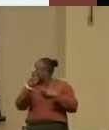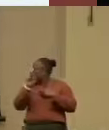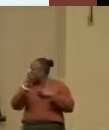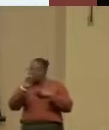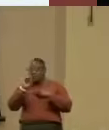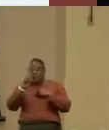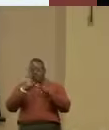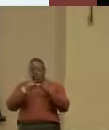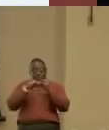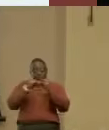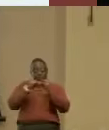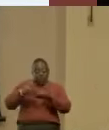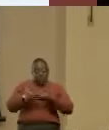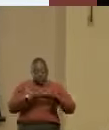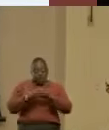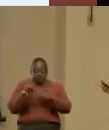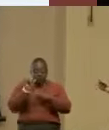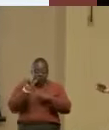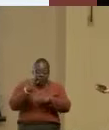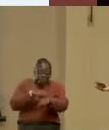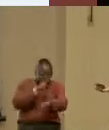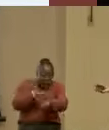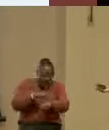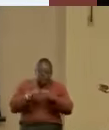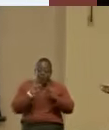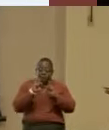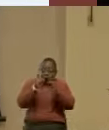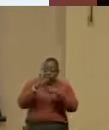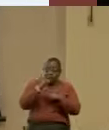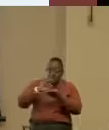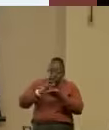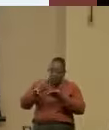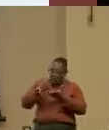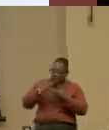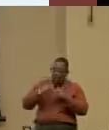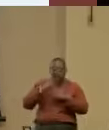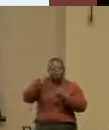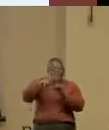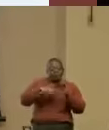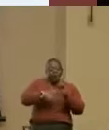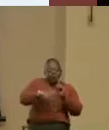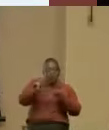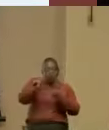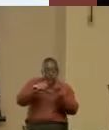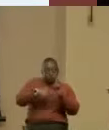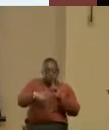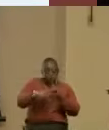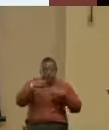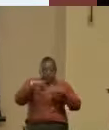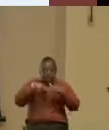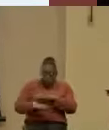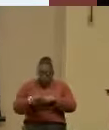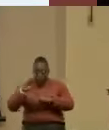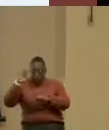it for when baby is born. So if you give mom rituximab, let's say at month 4 of pregnancy, and she delivers